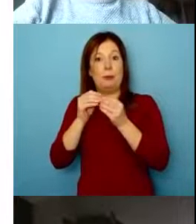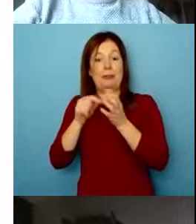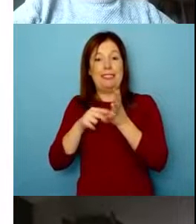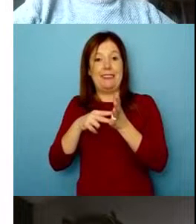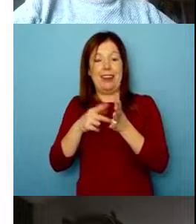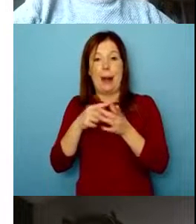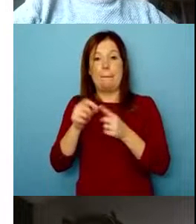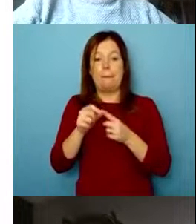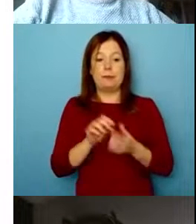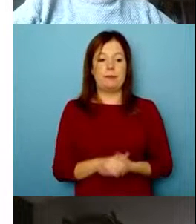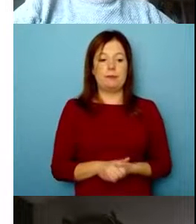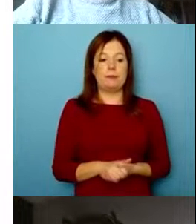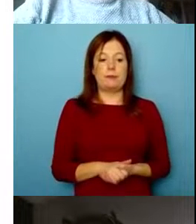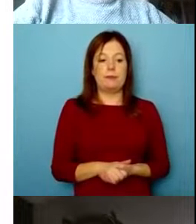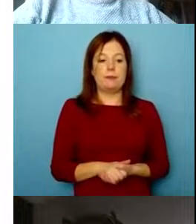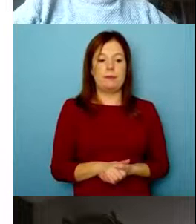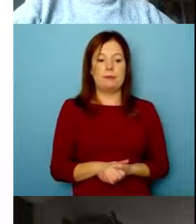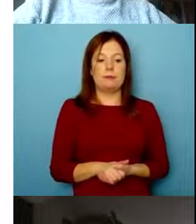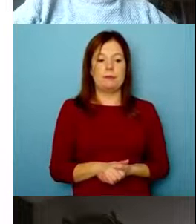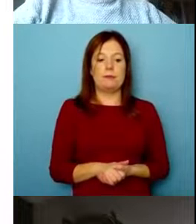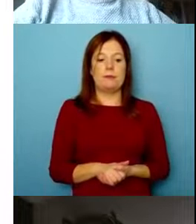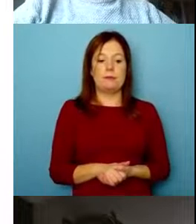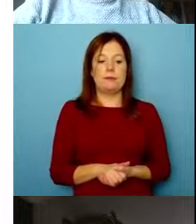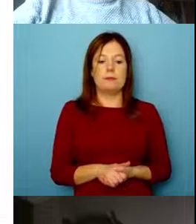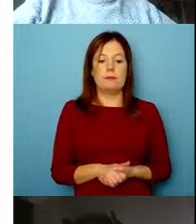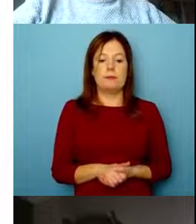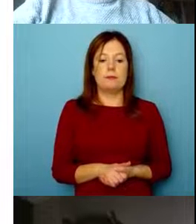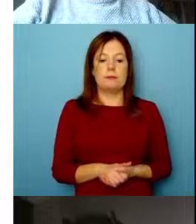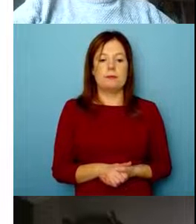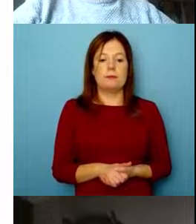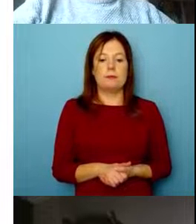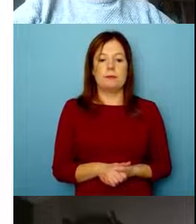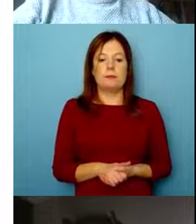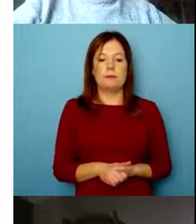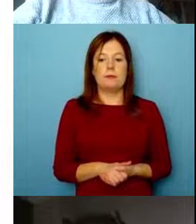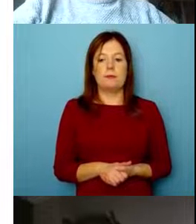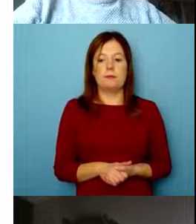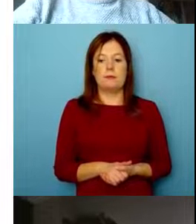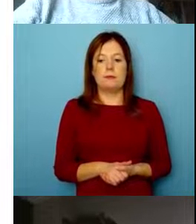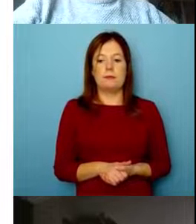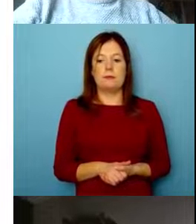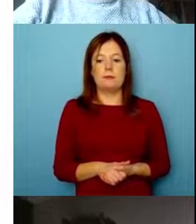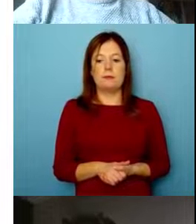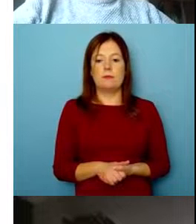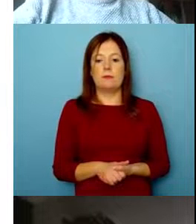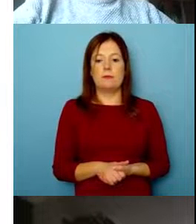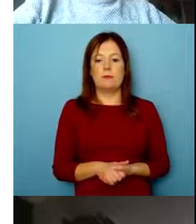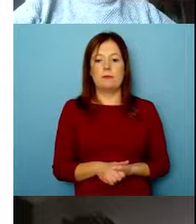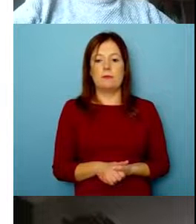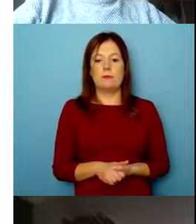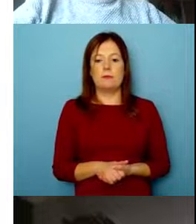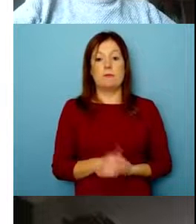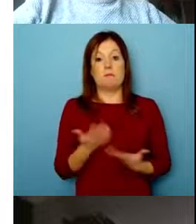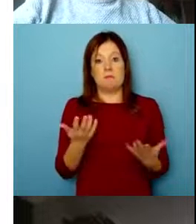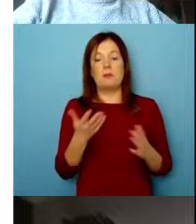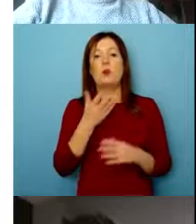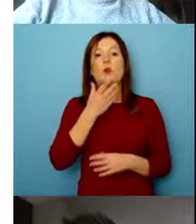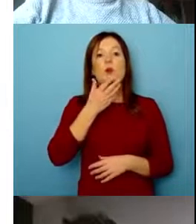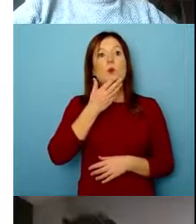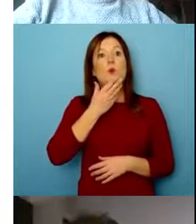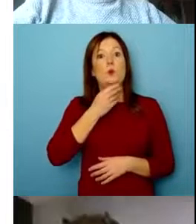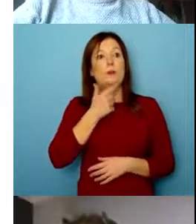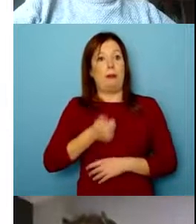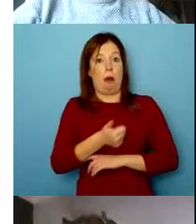Another one is where there'll be better feedback to a user's actions. So, for example, if the